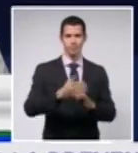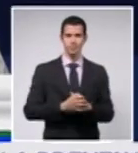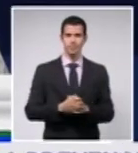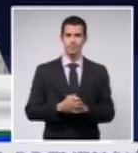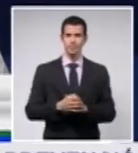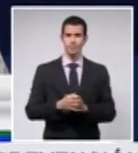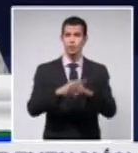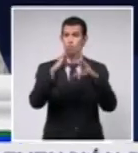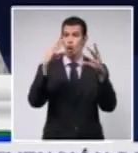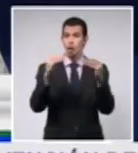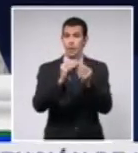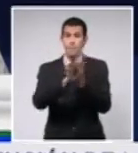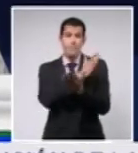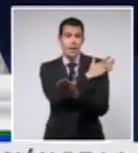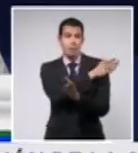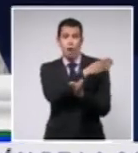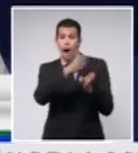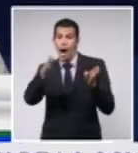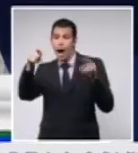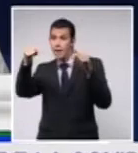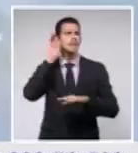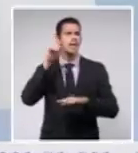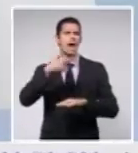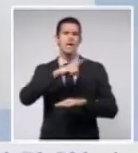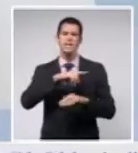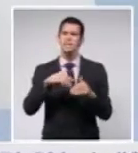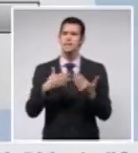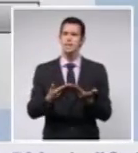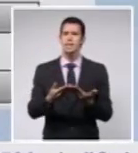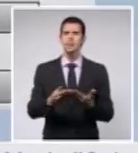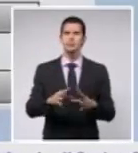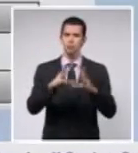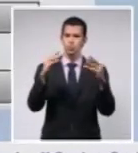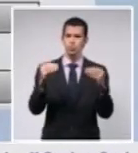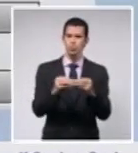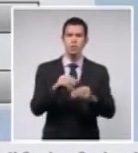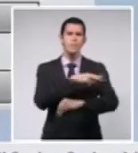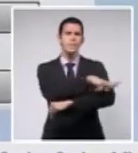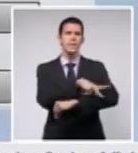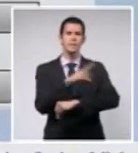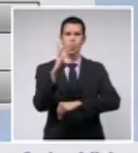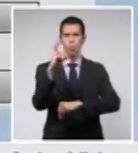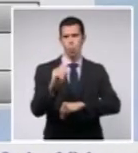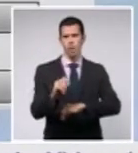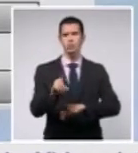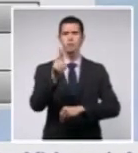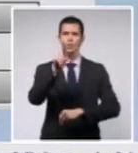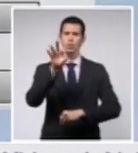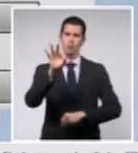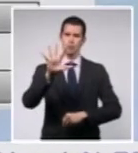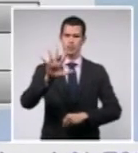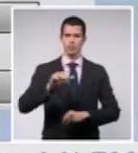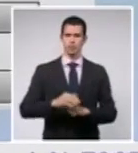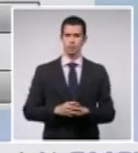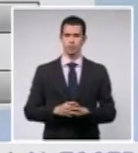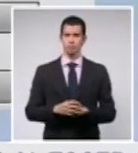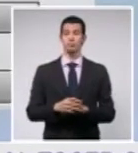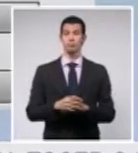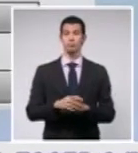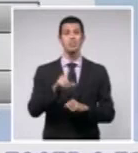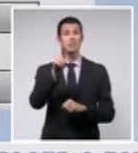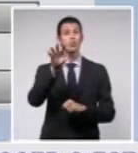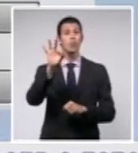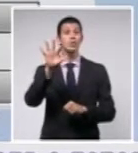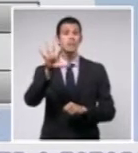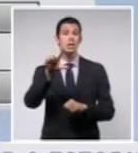Now we are going to turn our attention to the world. As of yesterday, COVID-19 continues to